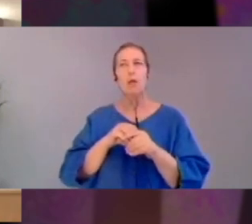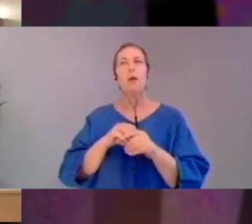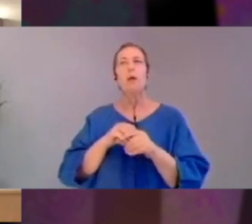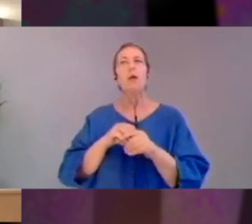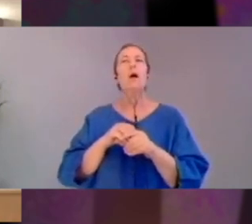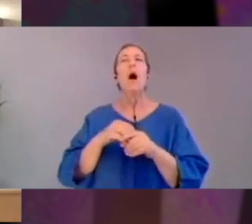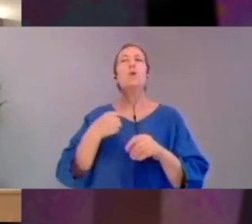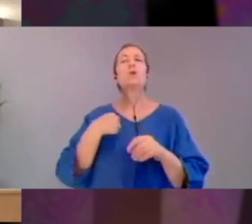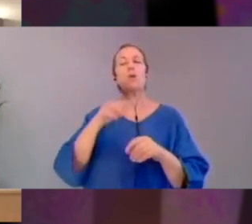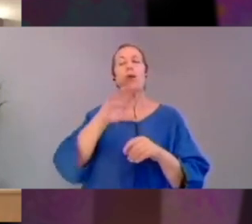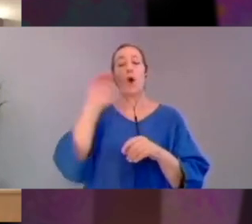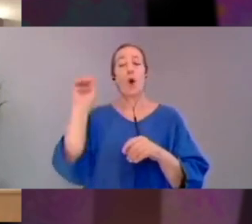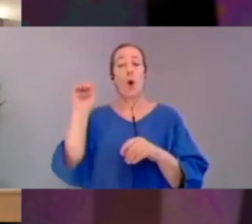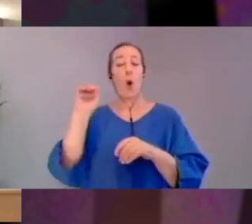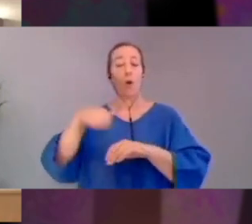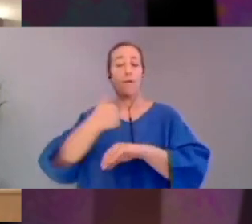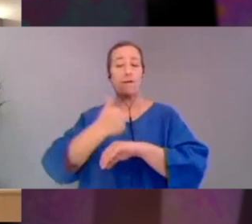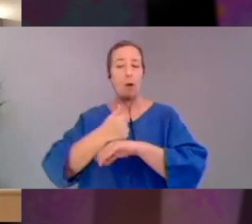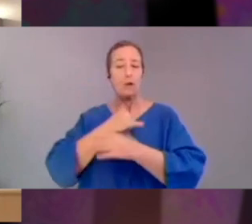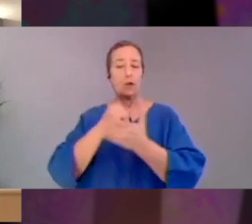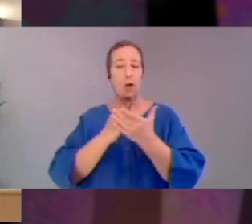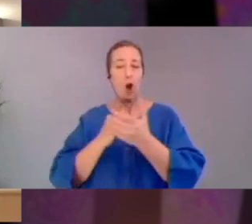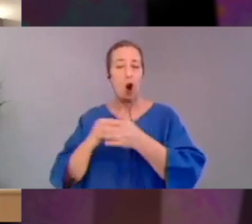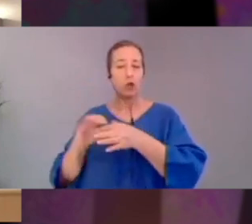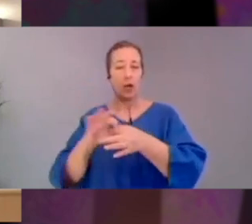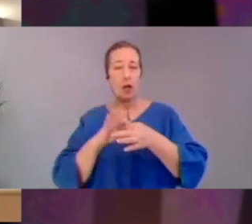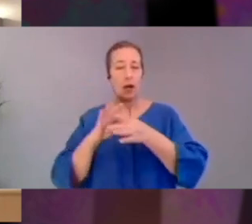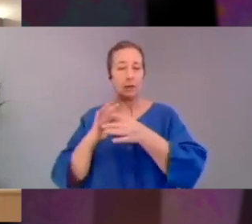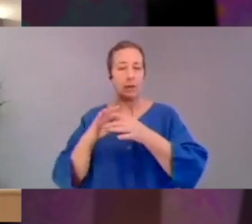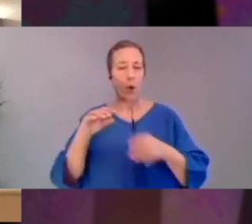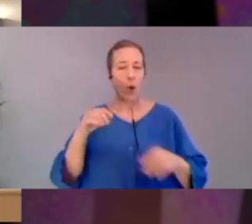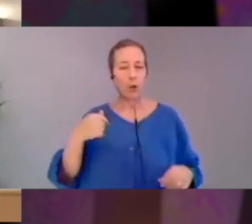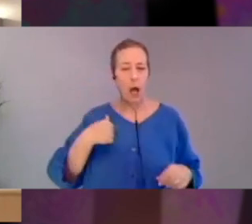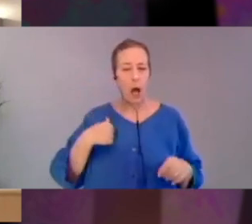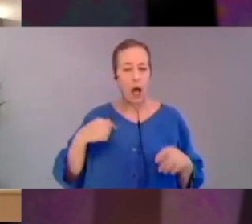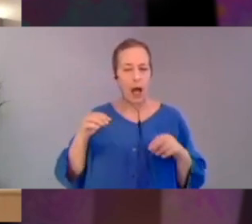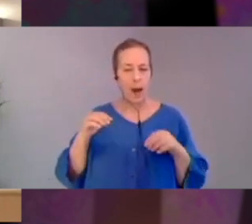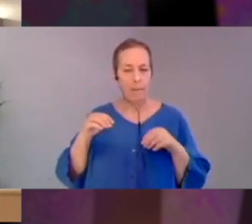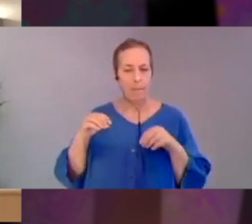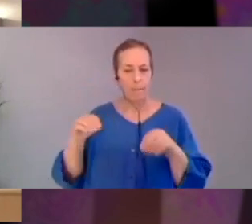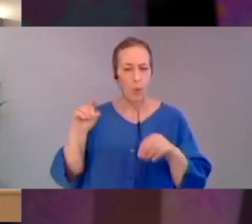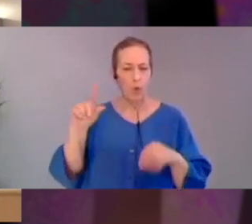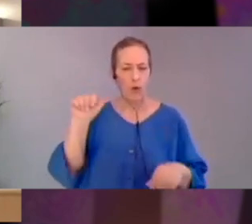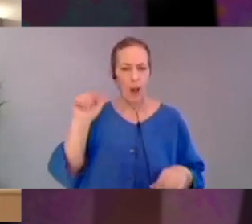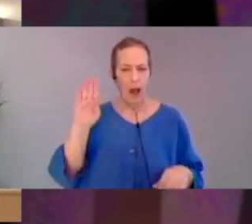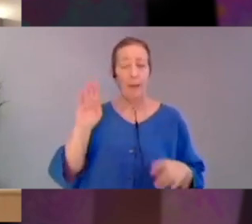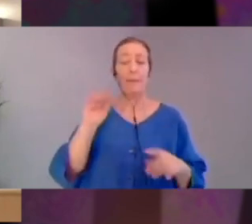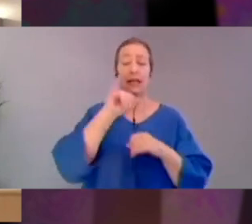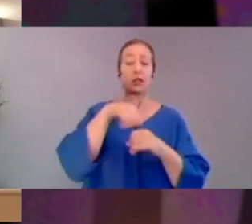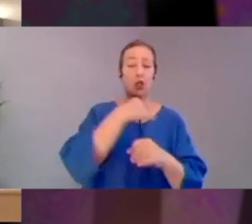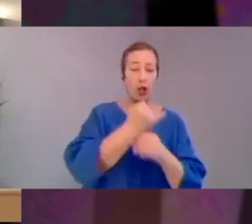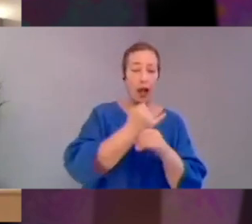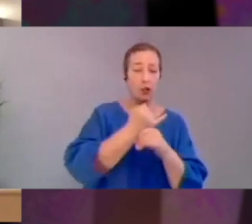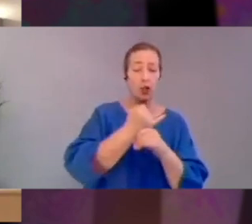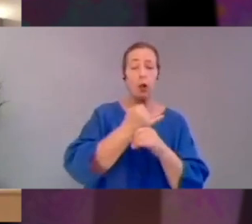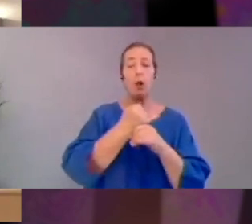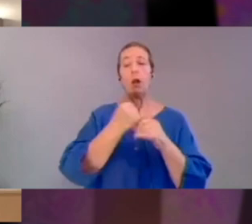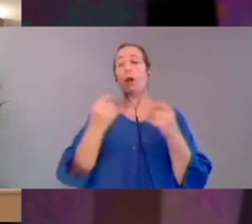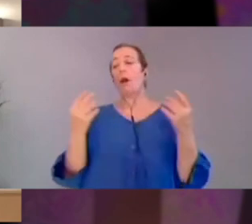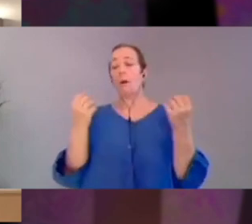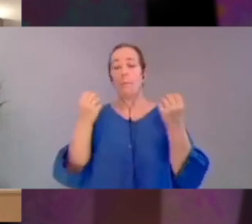one of the co-founders of this arts collective called iMoving Lab, which was international, indigenous, intercultural, and interdisciplinary.